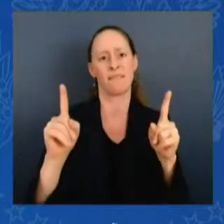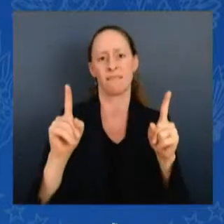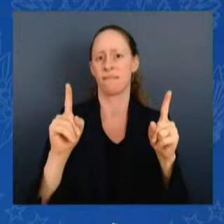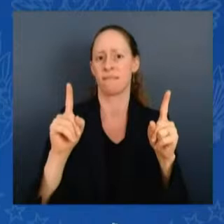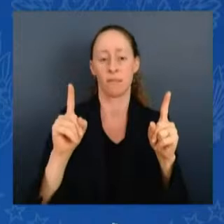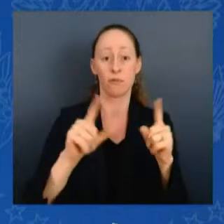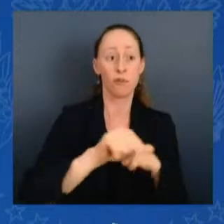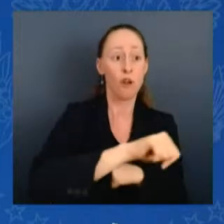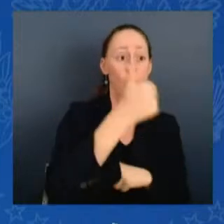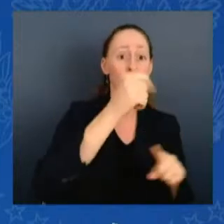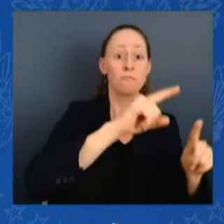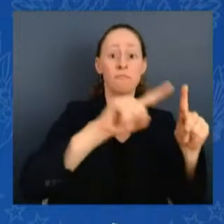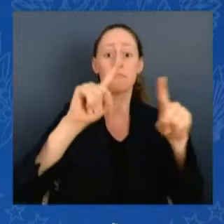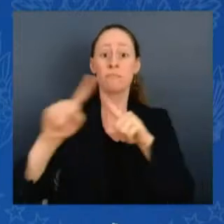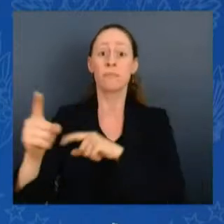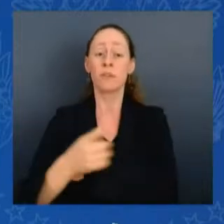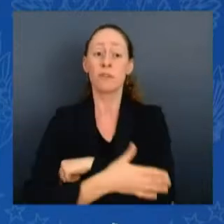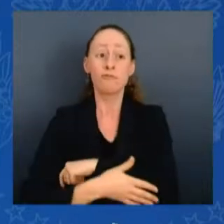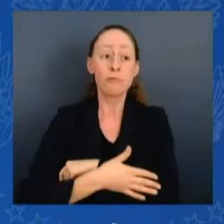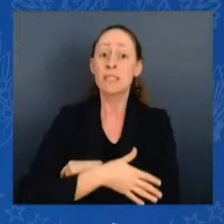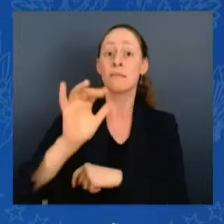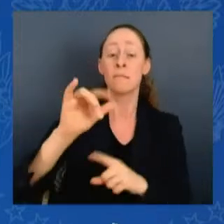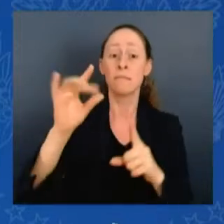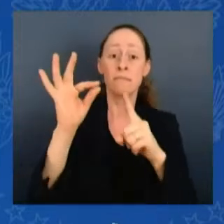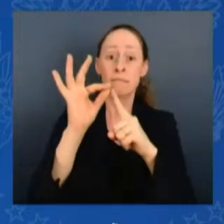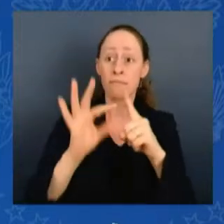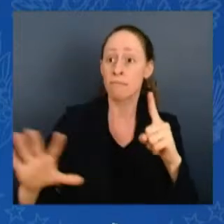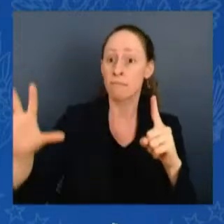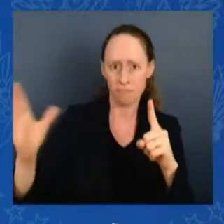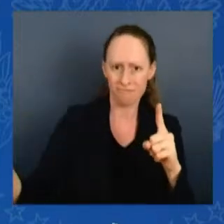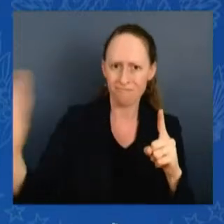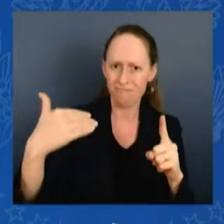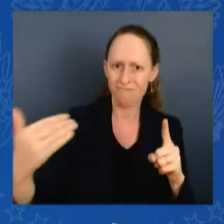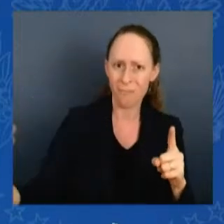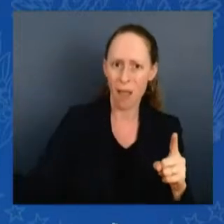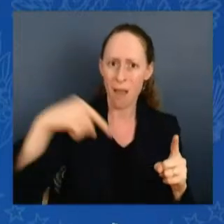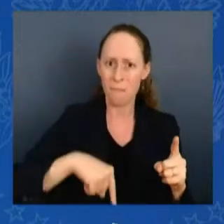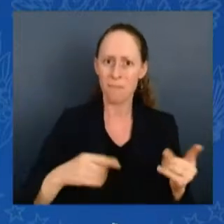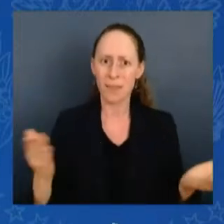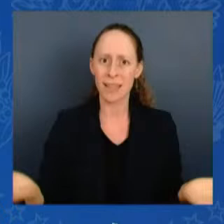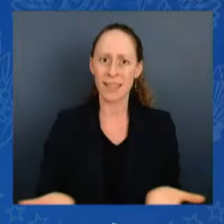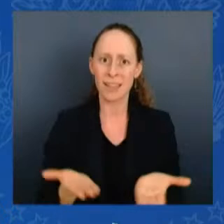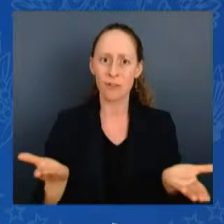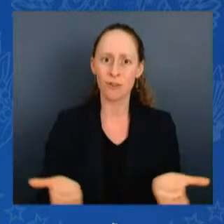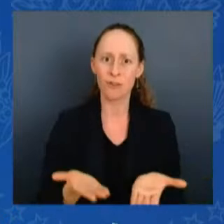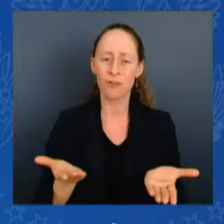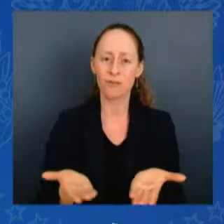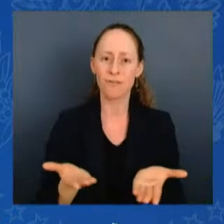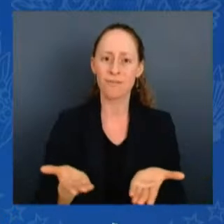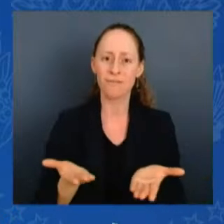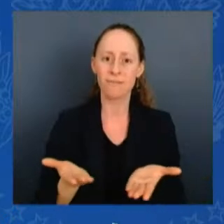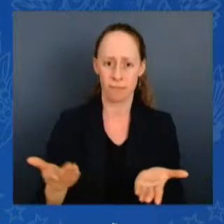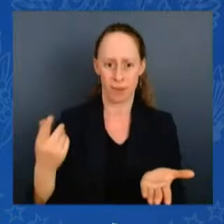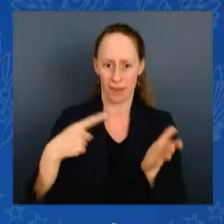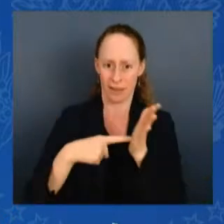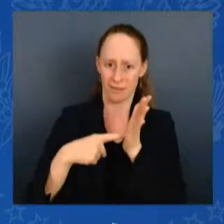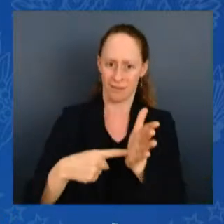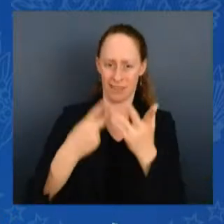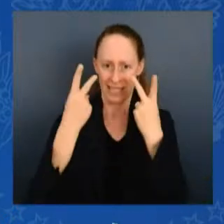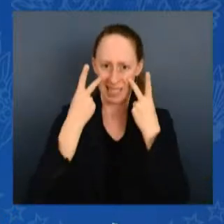region. They're here because they have a stake in our success, and we have a stake in theirs.